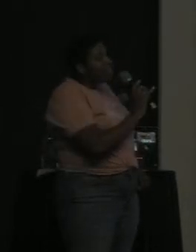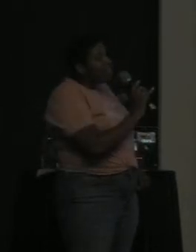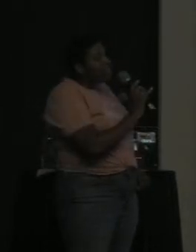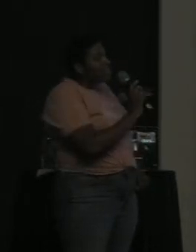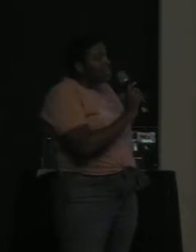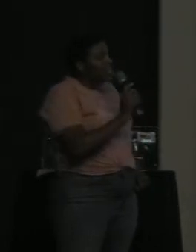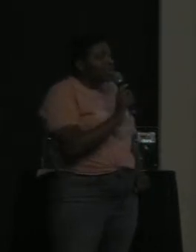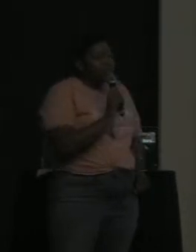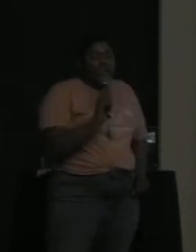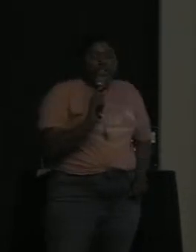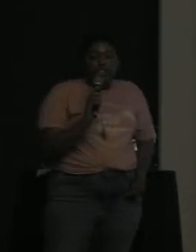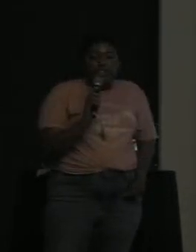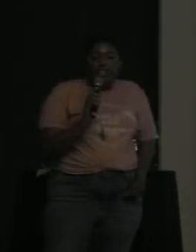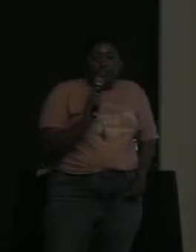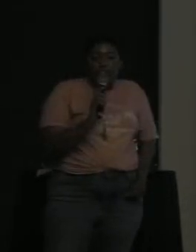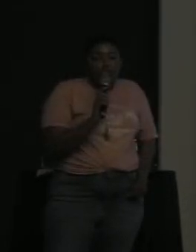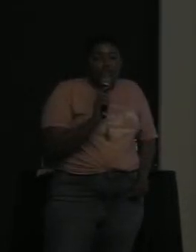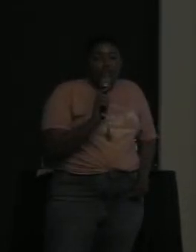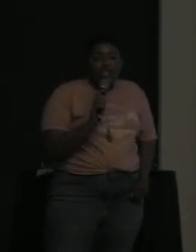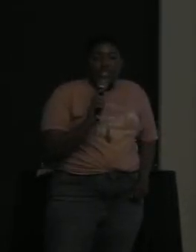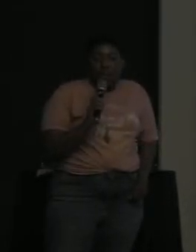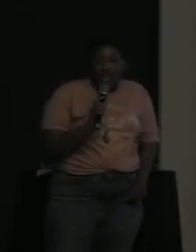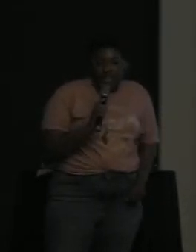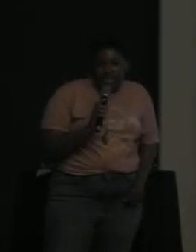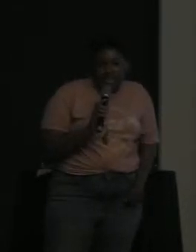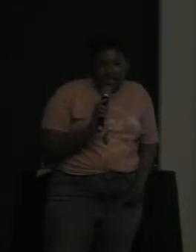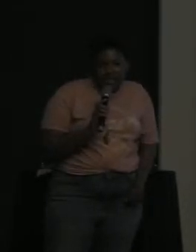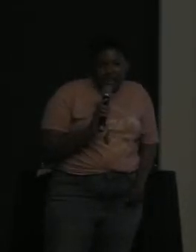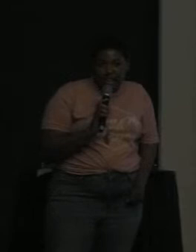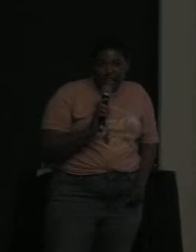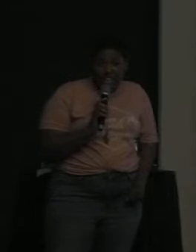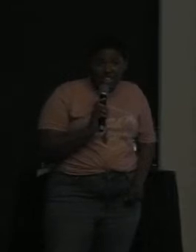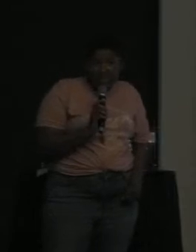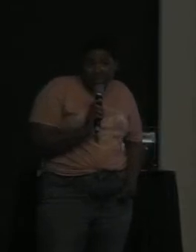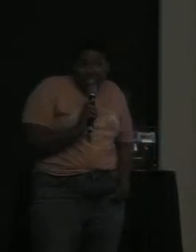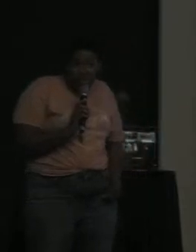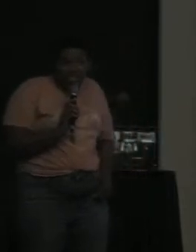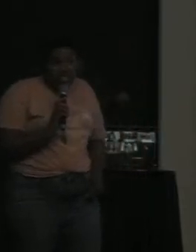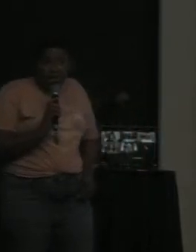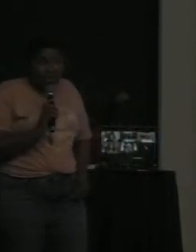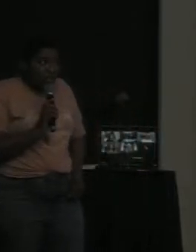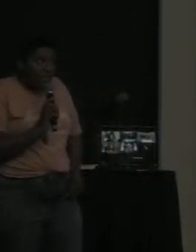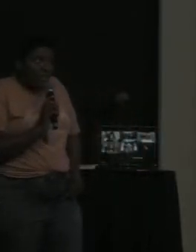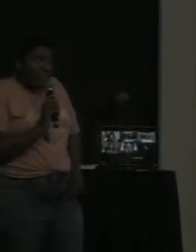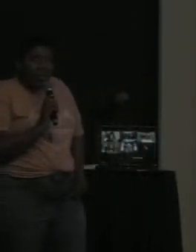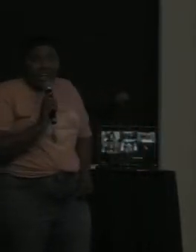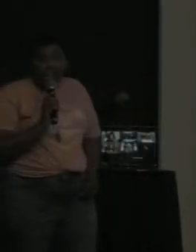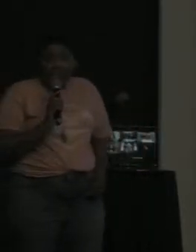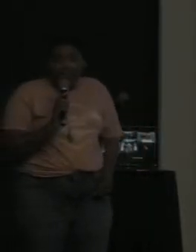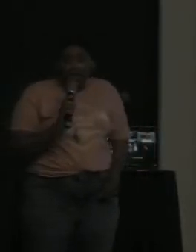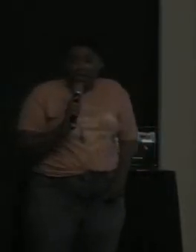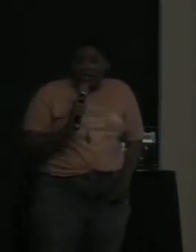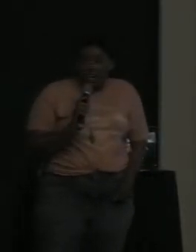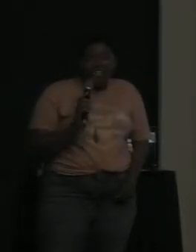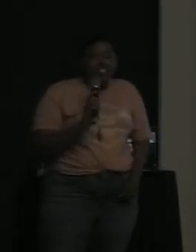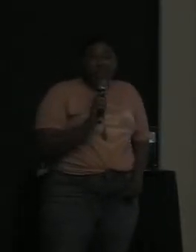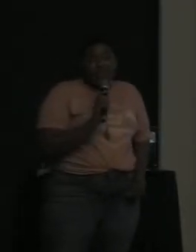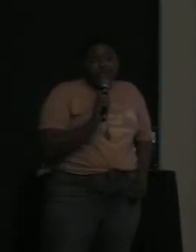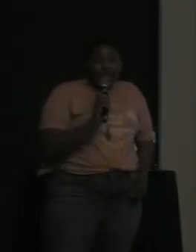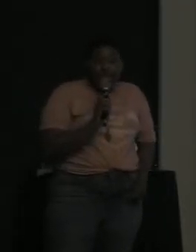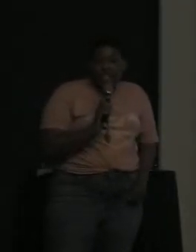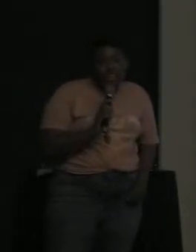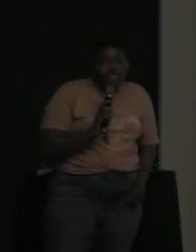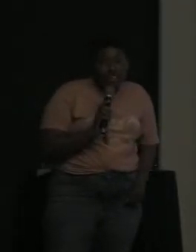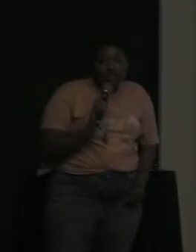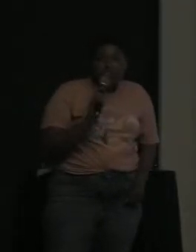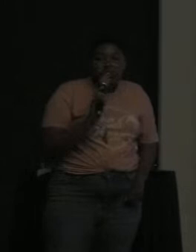like Diamond was saying, we shouldn't be put in these boxes, right? Some days I'm Michelle Obama, some days I go high, whatever. And some days